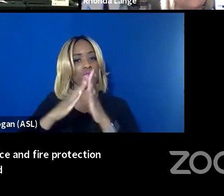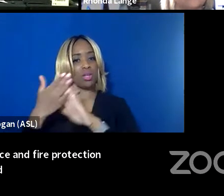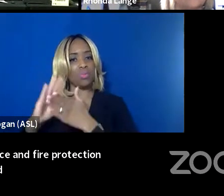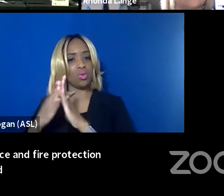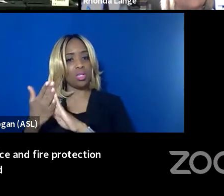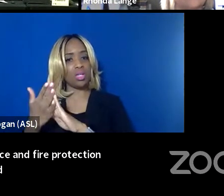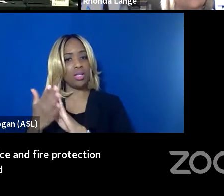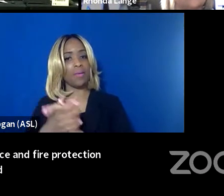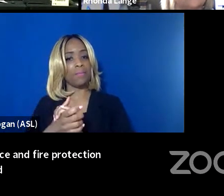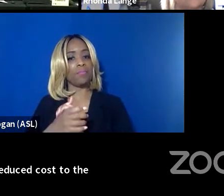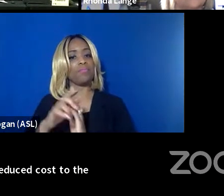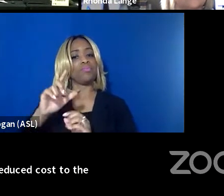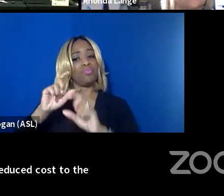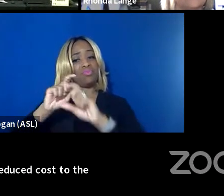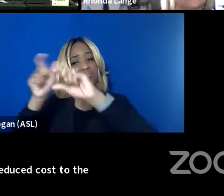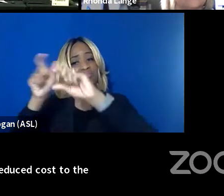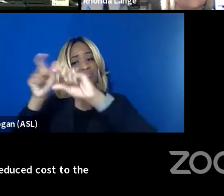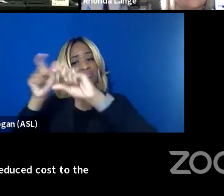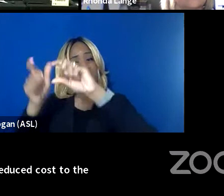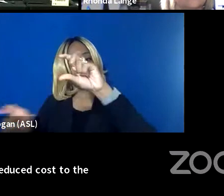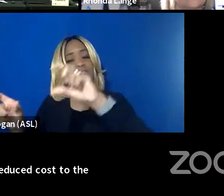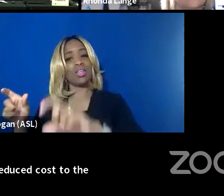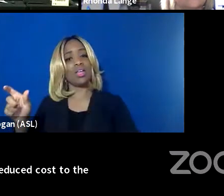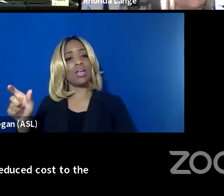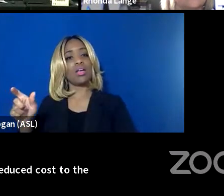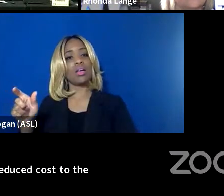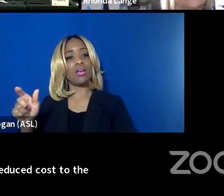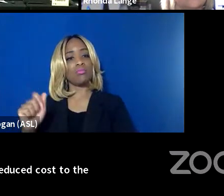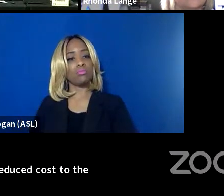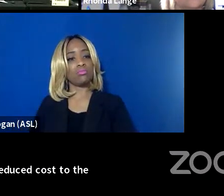And the lakeshore